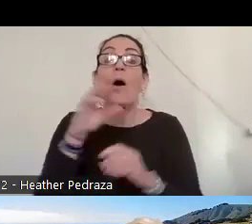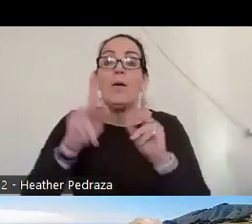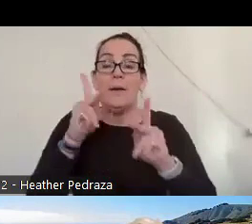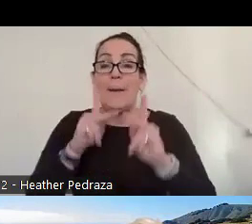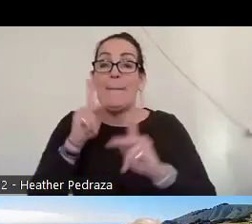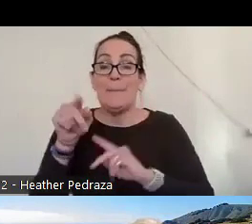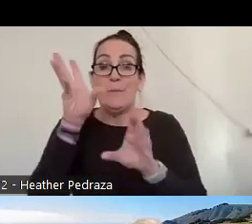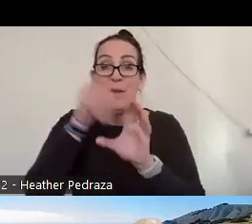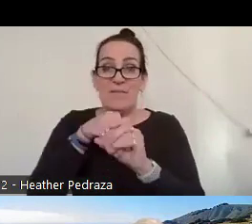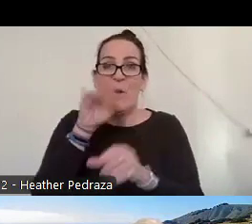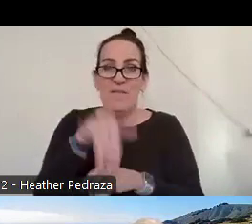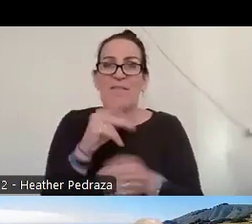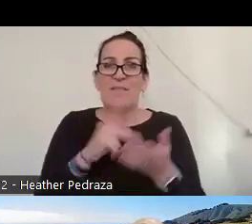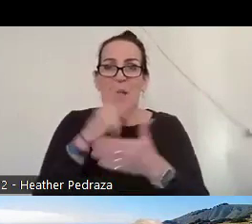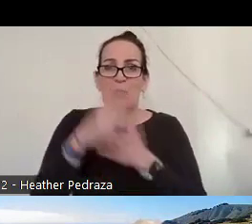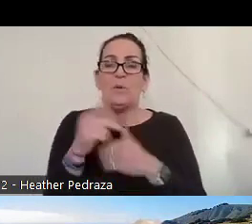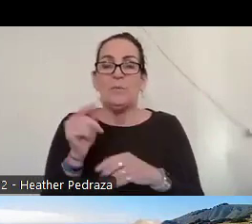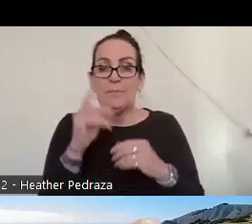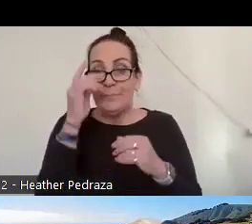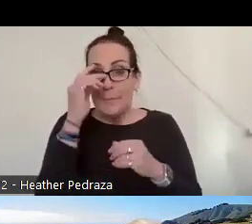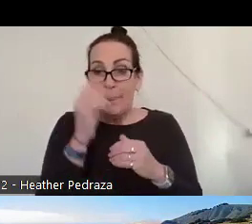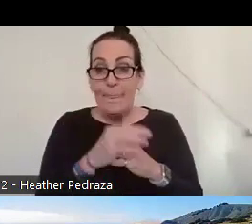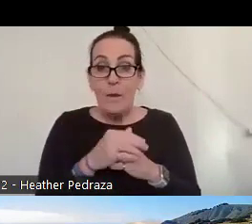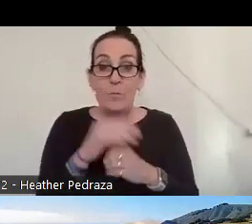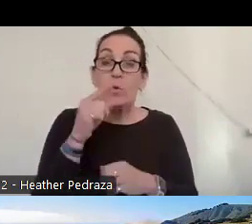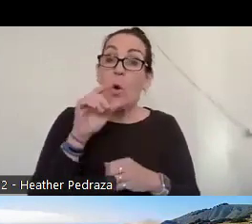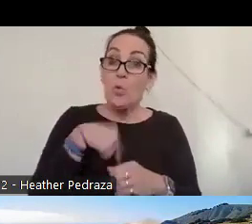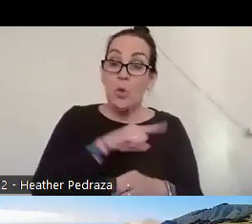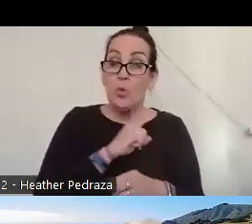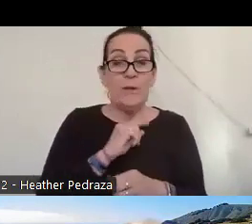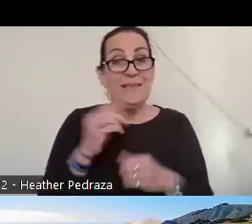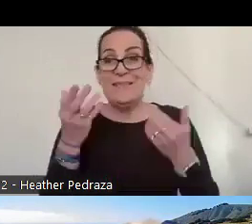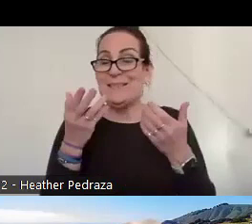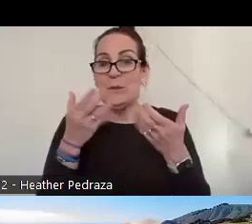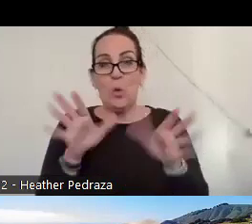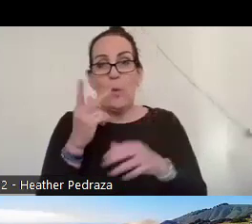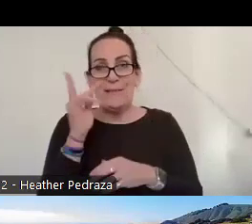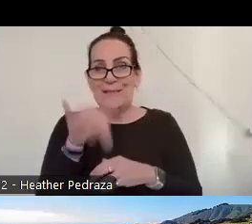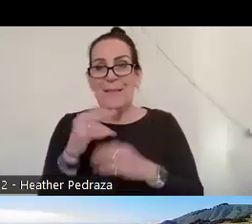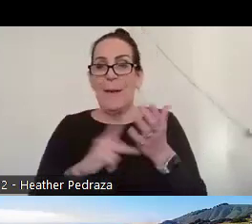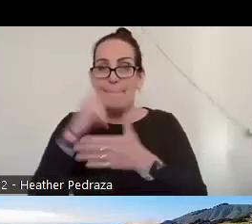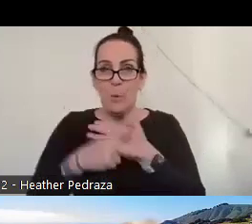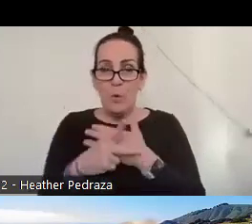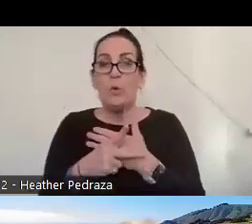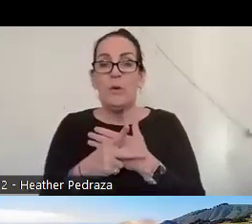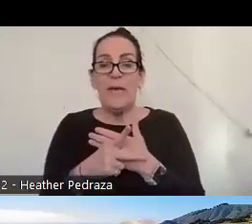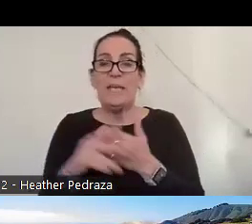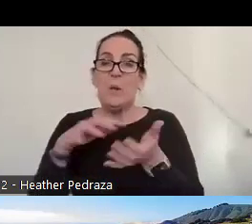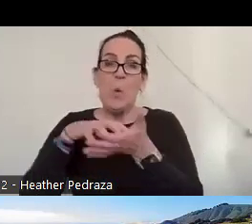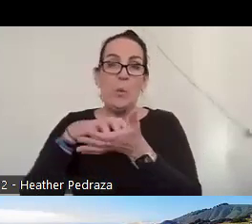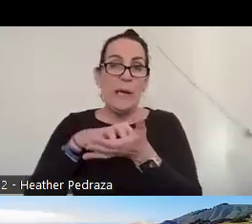it. So we definitely don't want to see that program weakened in any